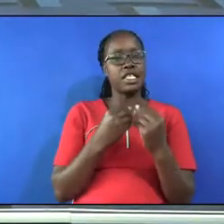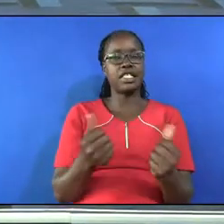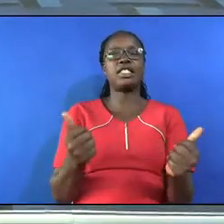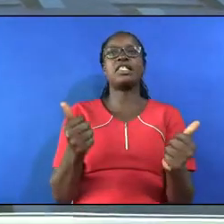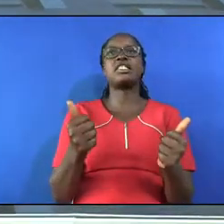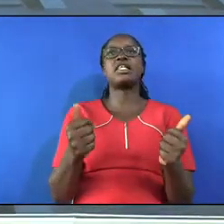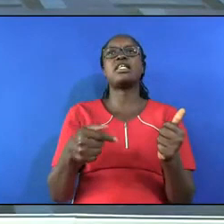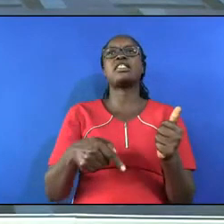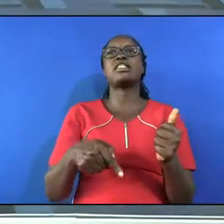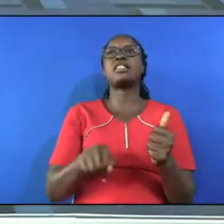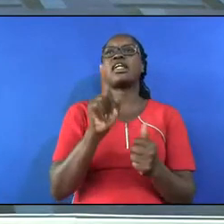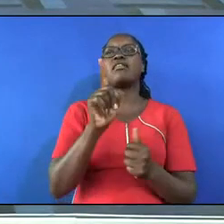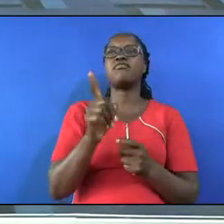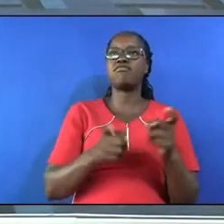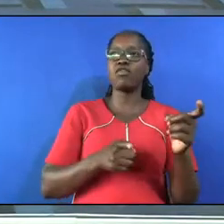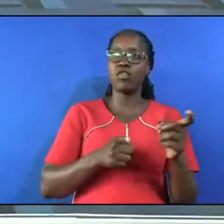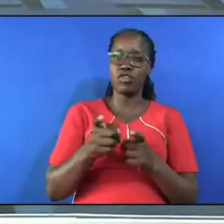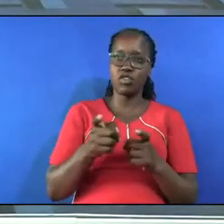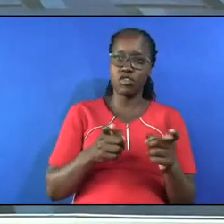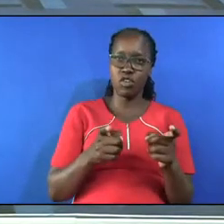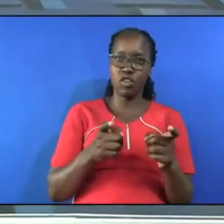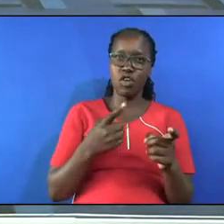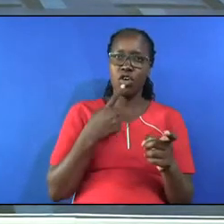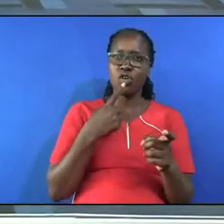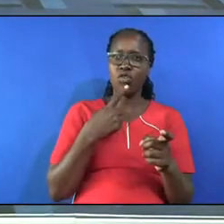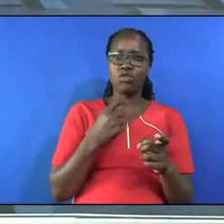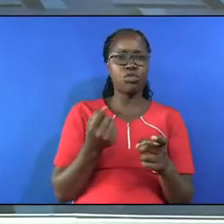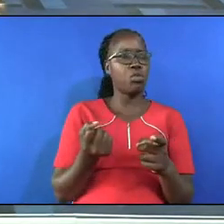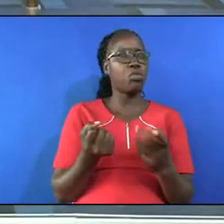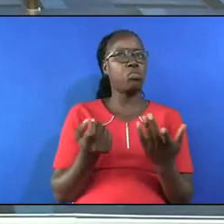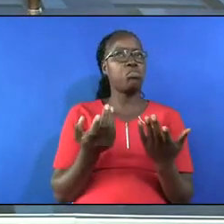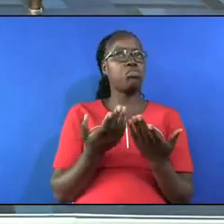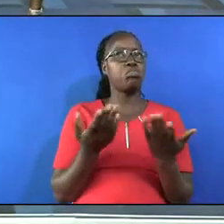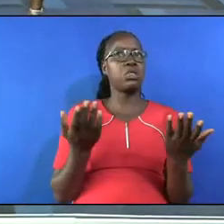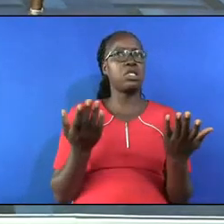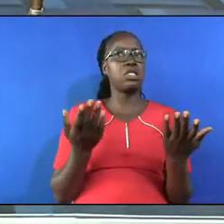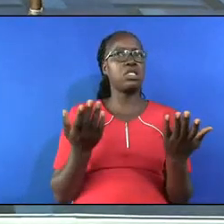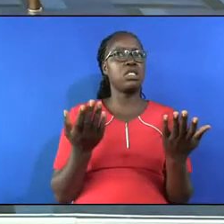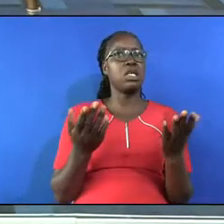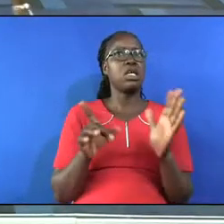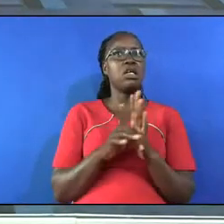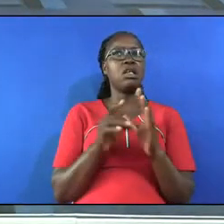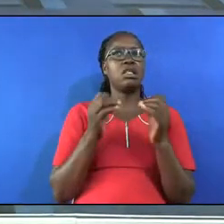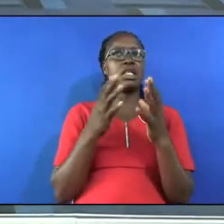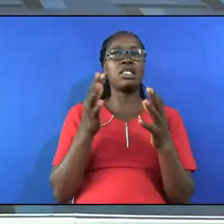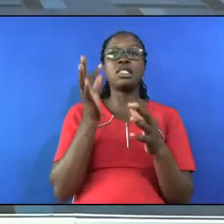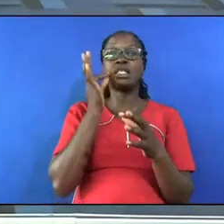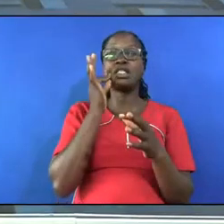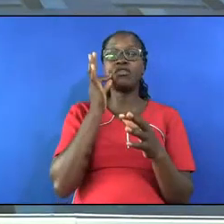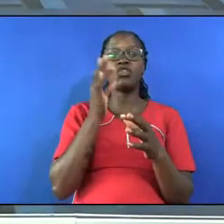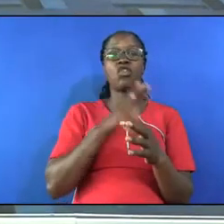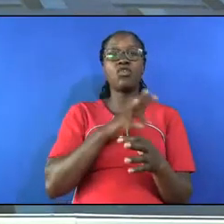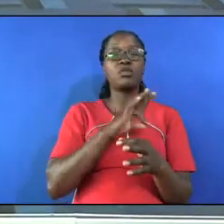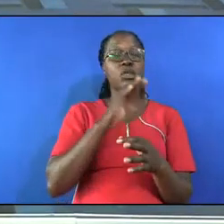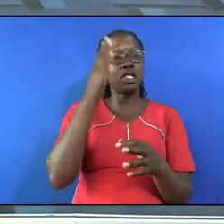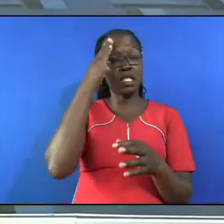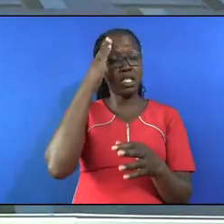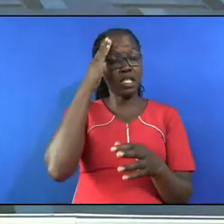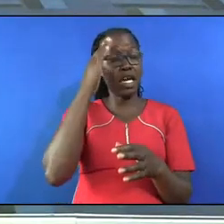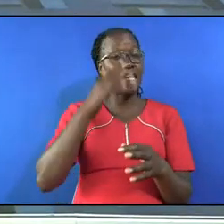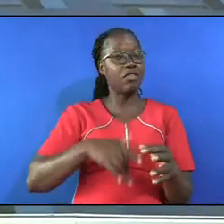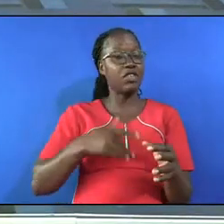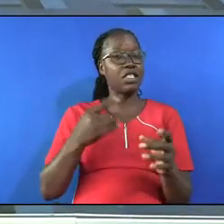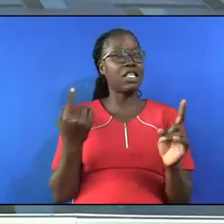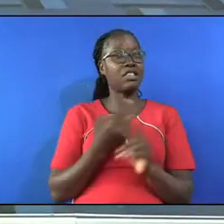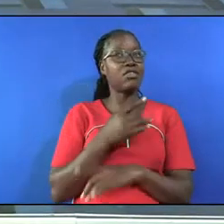and amen. So the Pharisees weren't displaying this fruit of the Spirit. It means that a